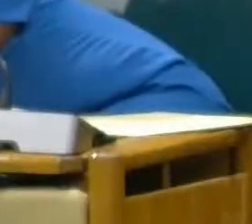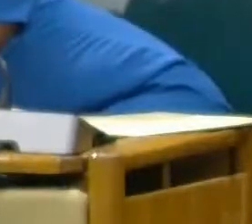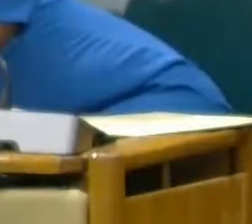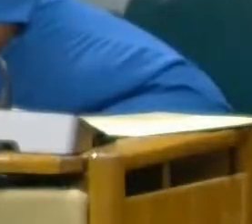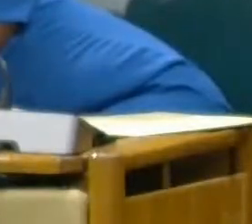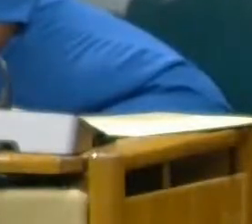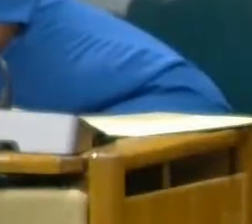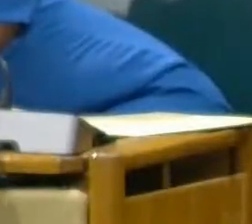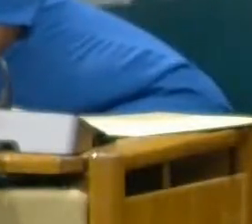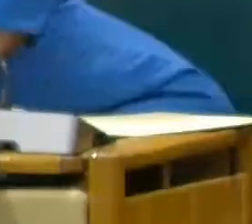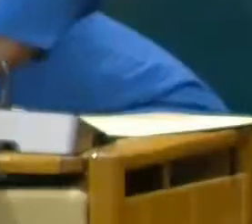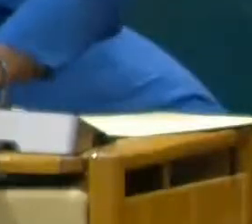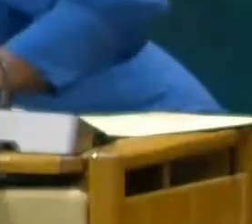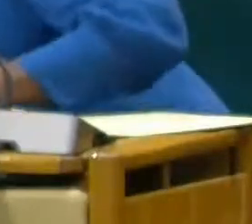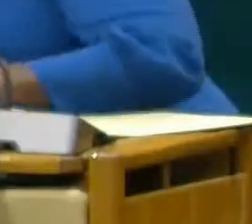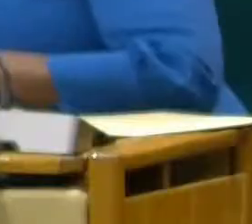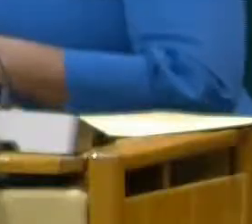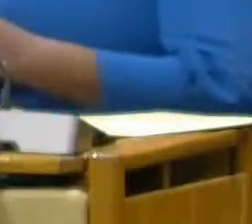They go through from